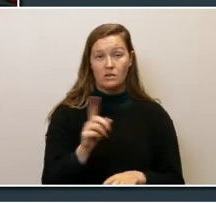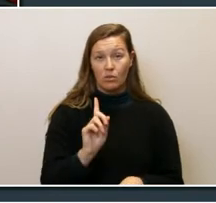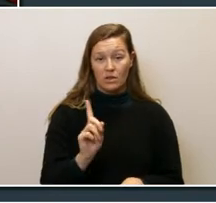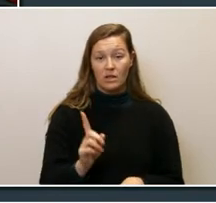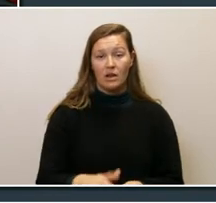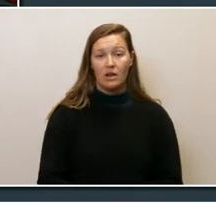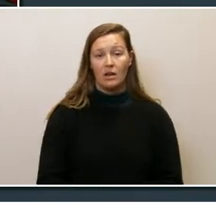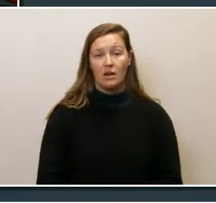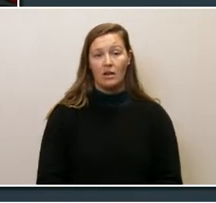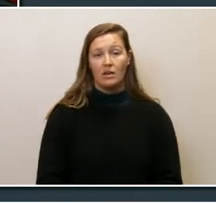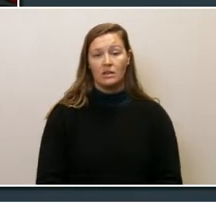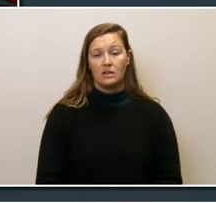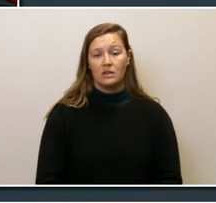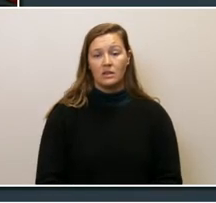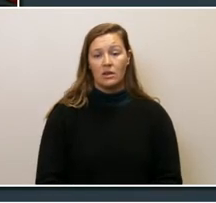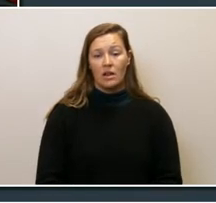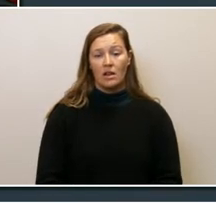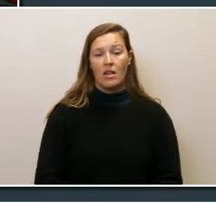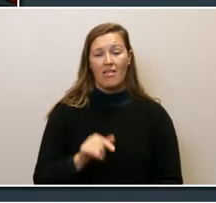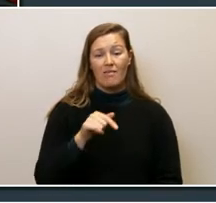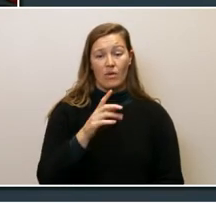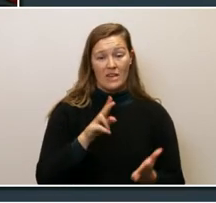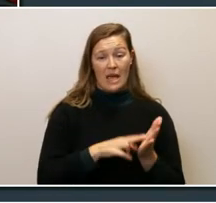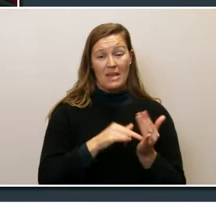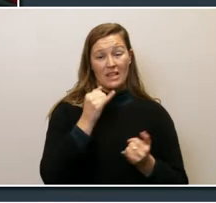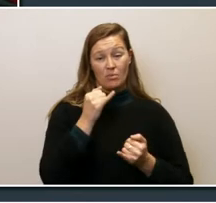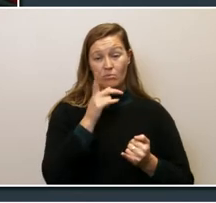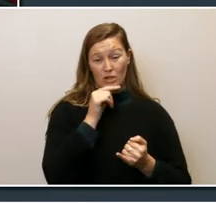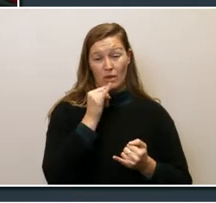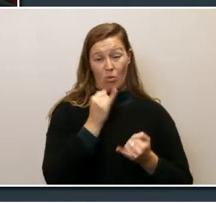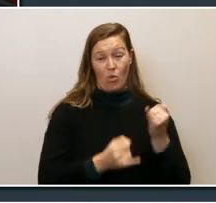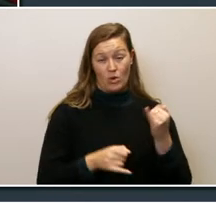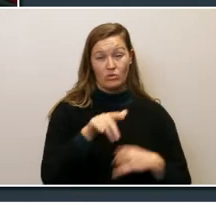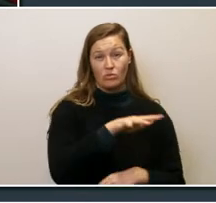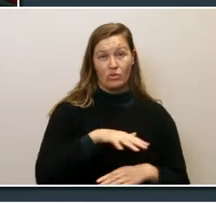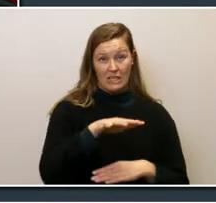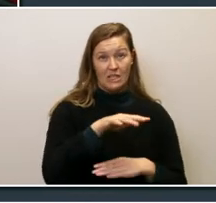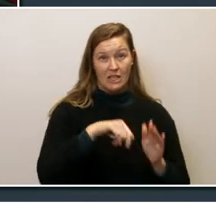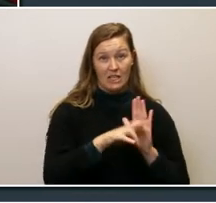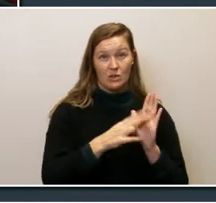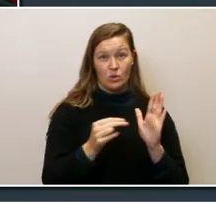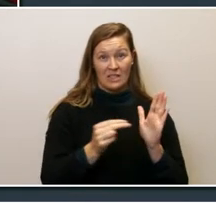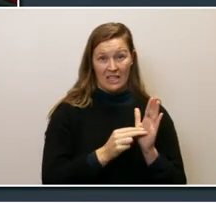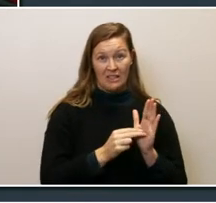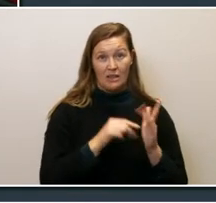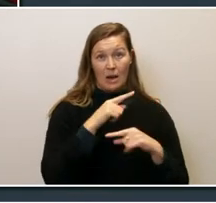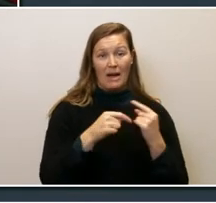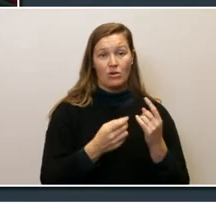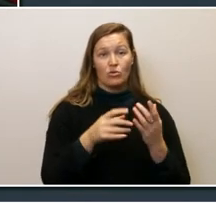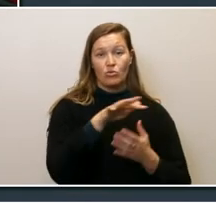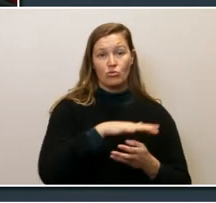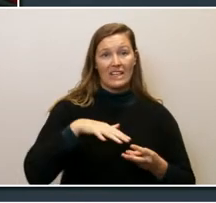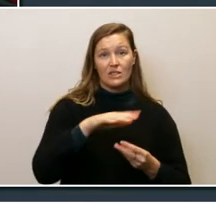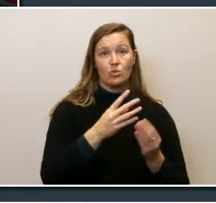We are probably one of the worst of all the regions across the country in terms of an economic, of a regional